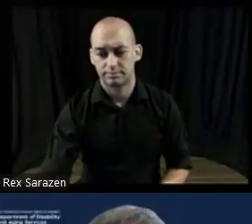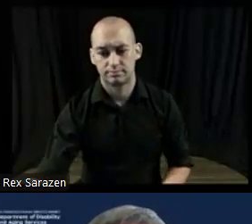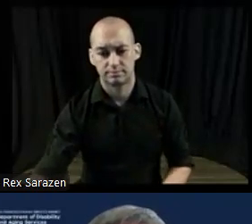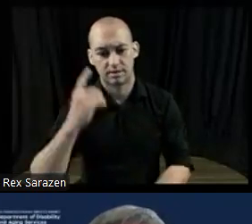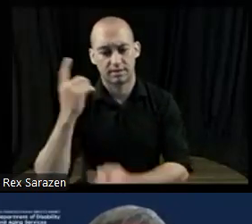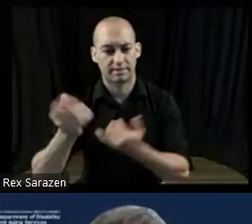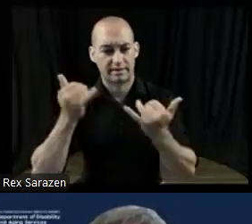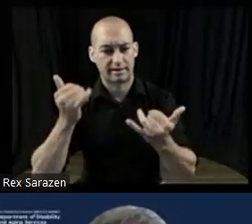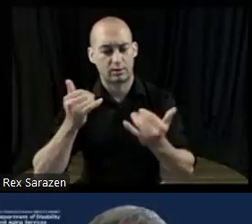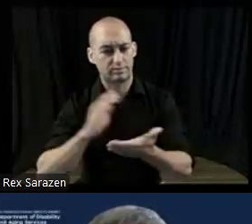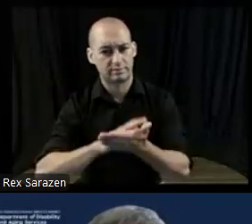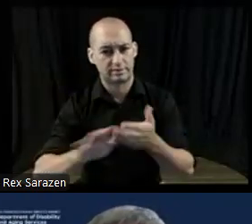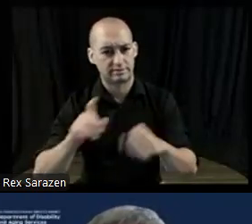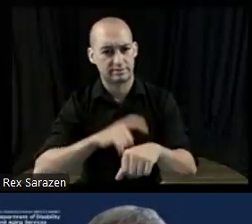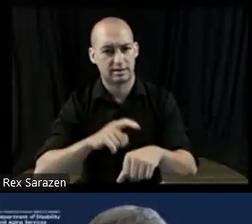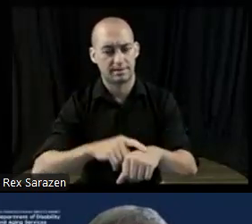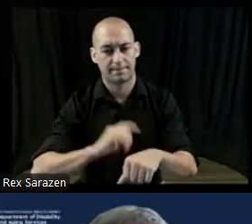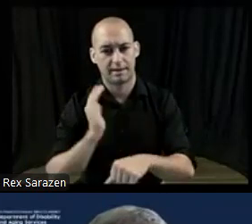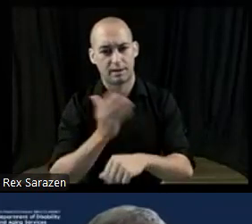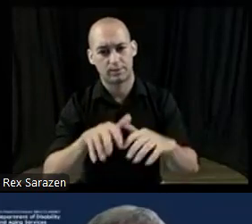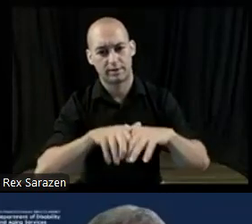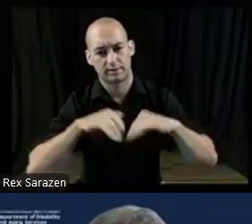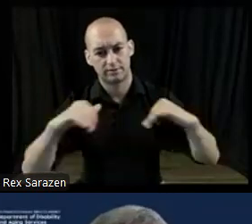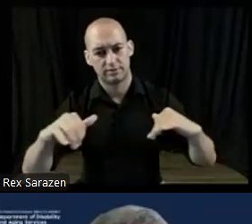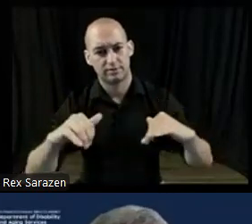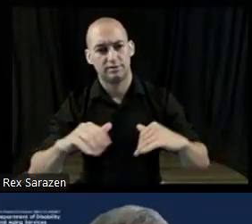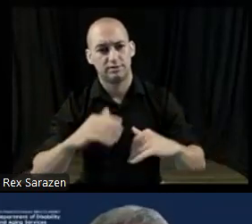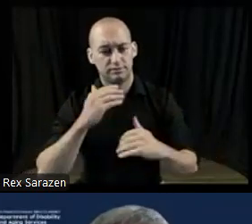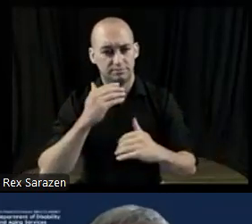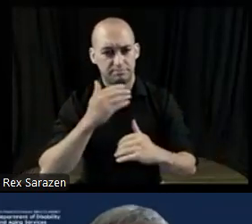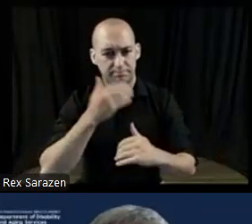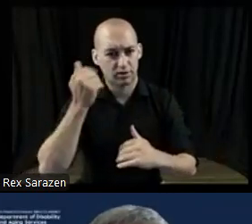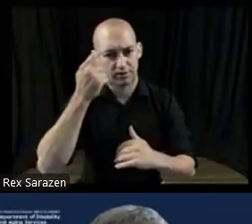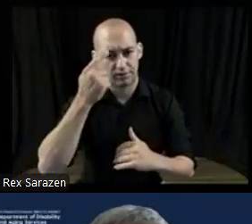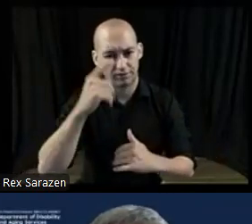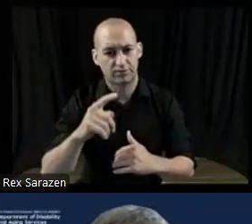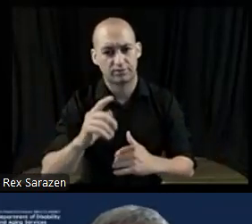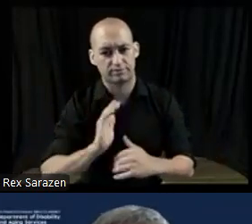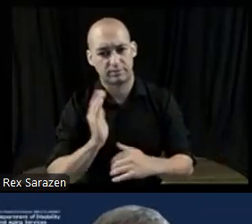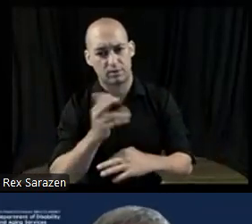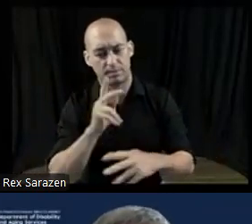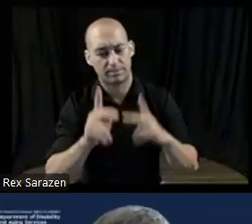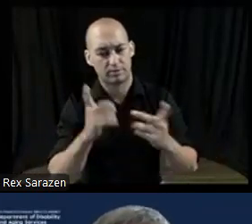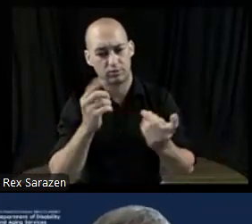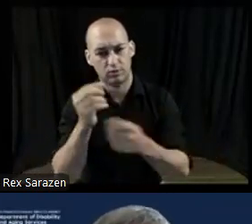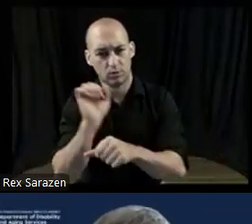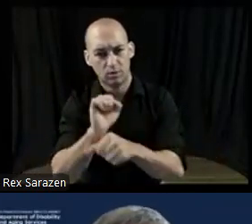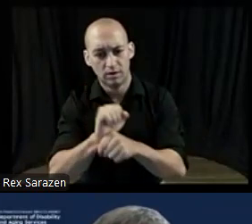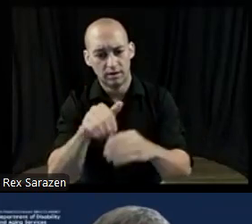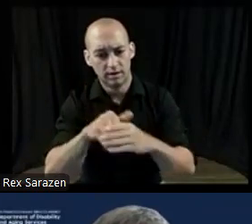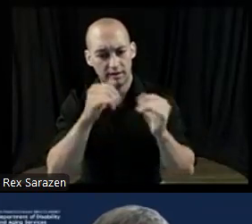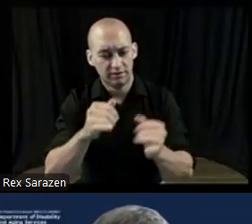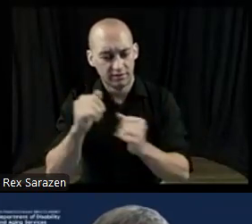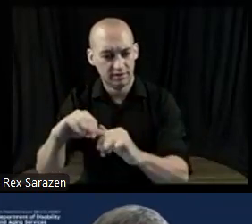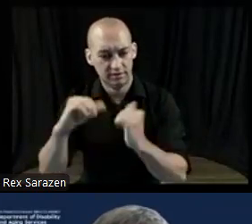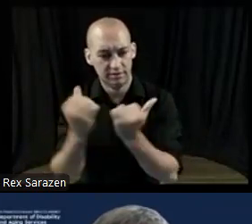so enriched by all of us doing different work within our own agencies. if people are willing, if we could just go around and talk